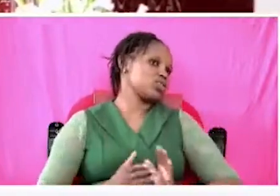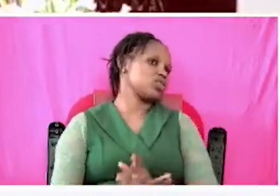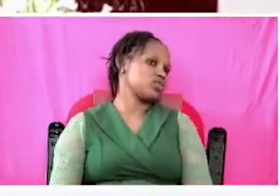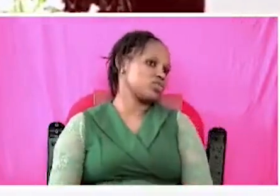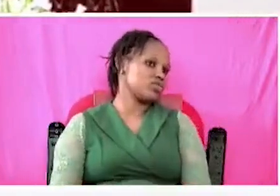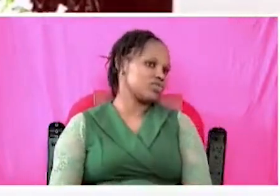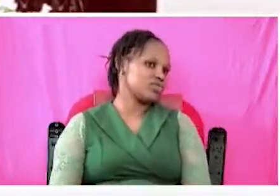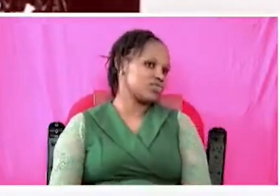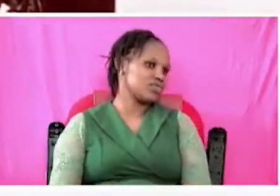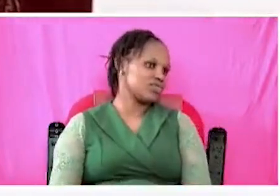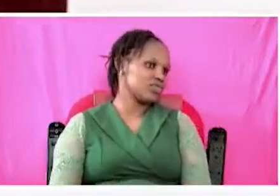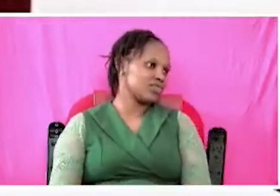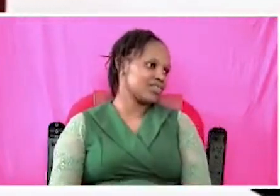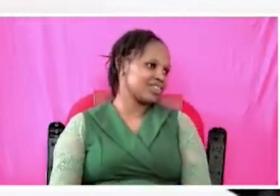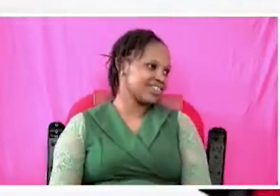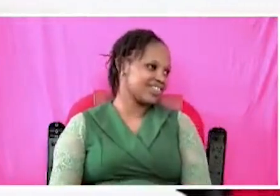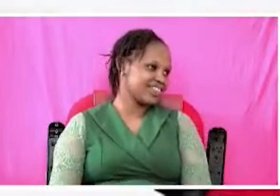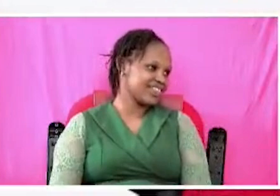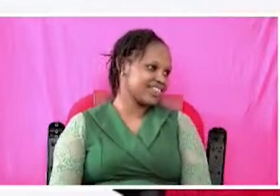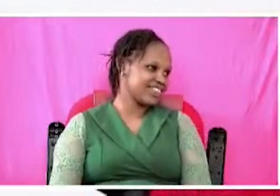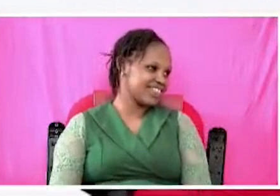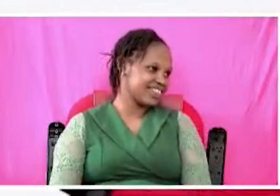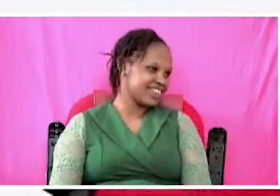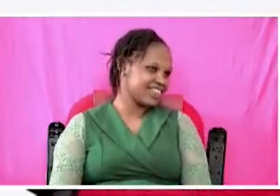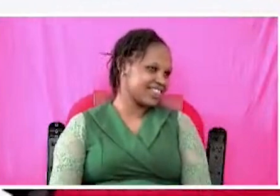Yes. There is a false